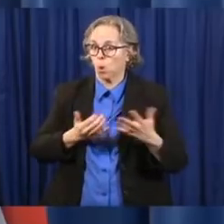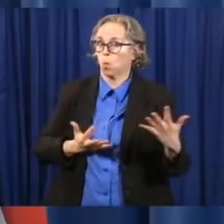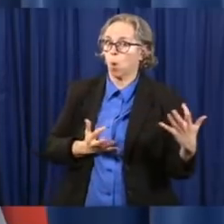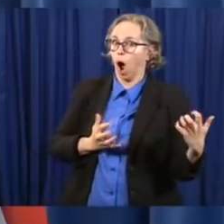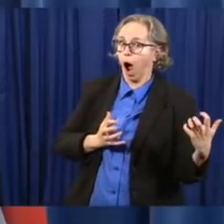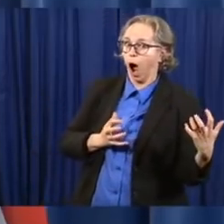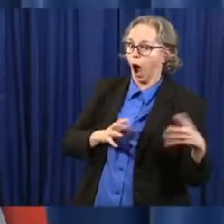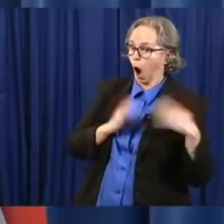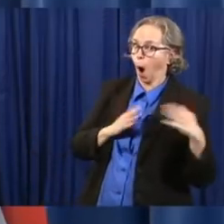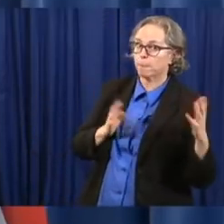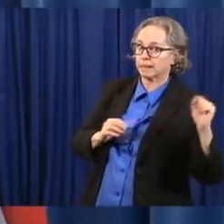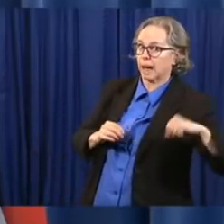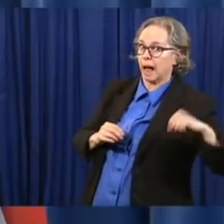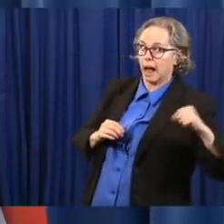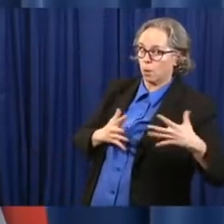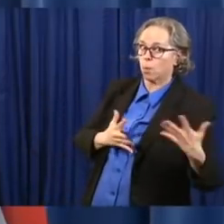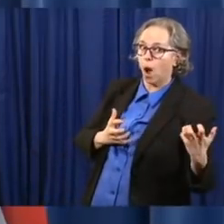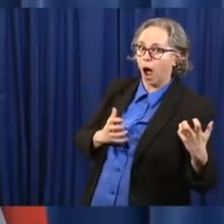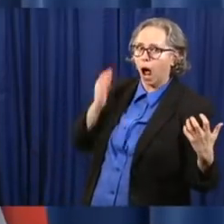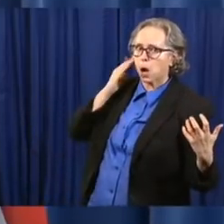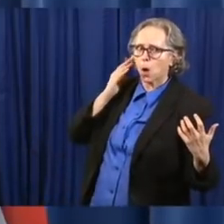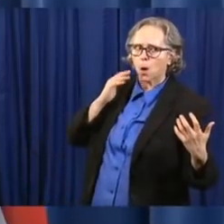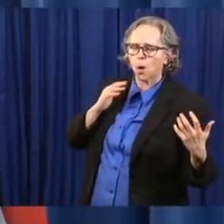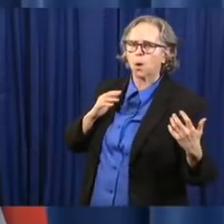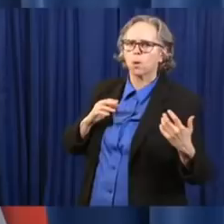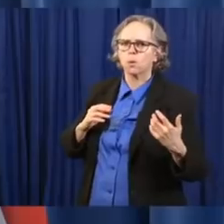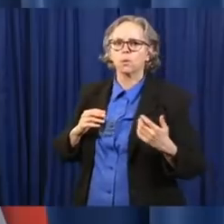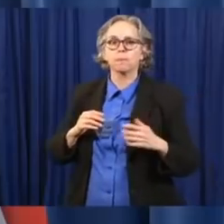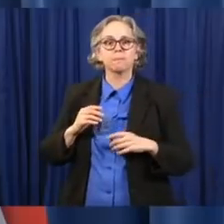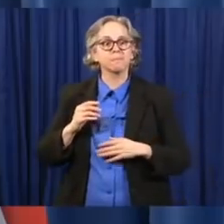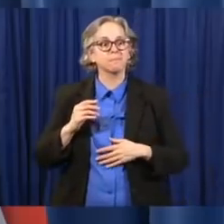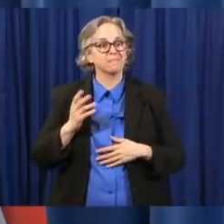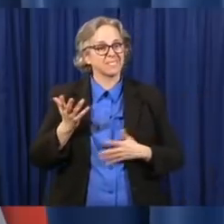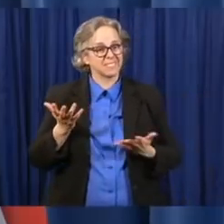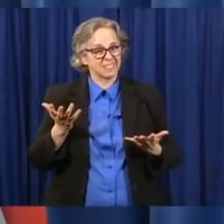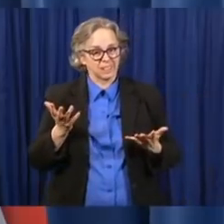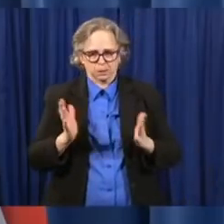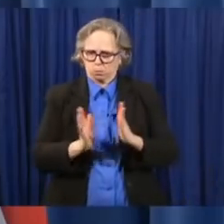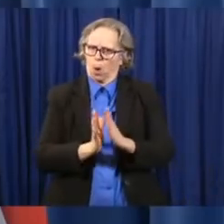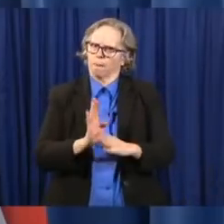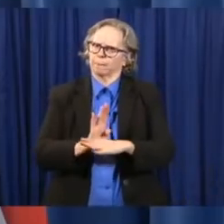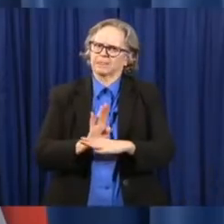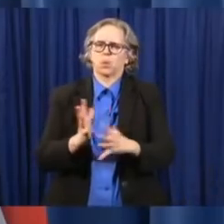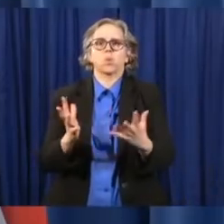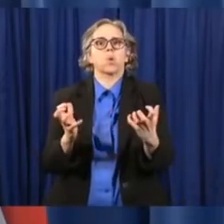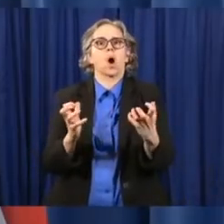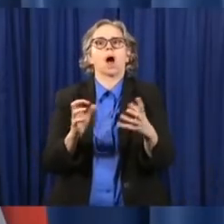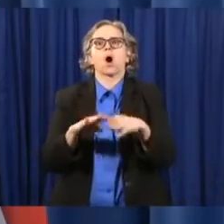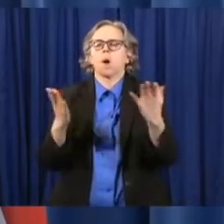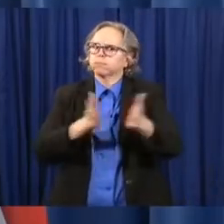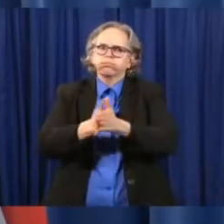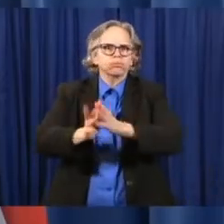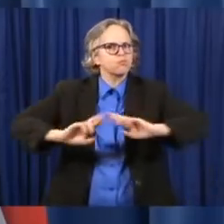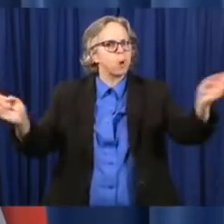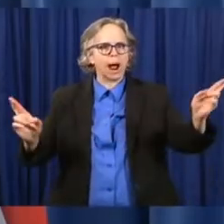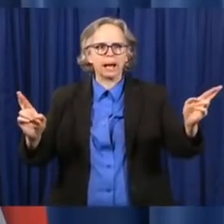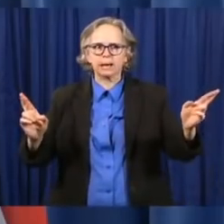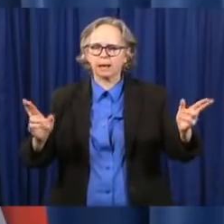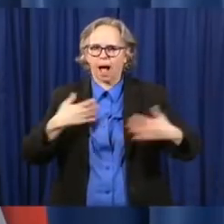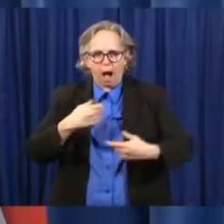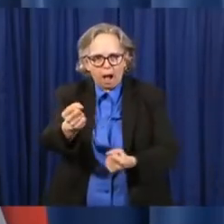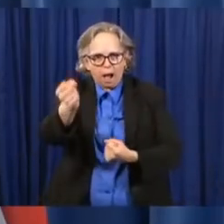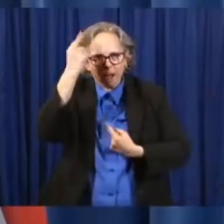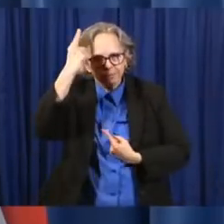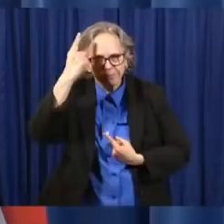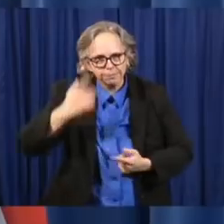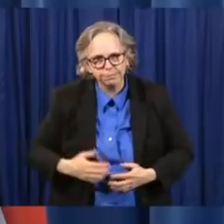among all business, but certainly among small business, to get back at it. We understand the problems